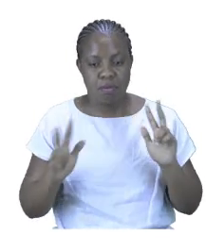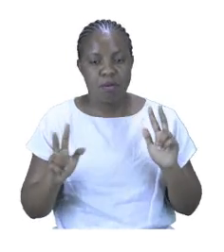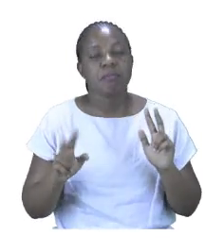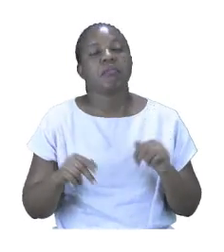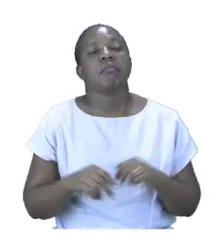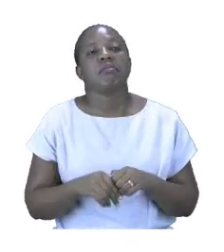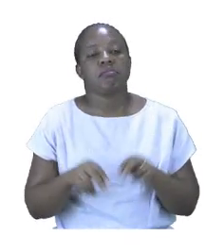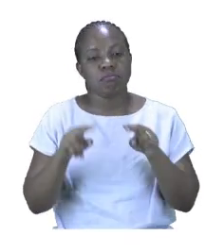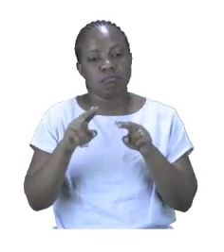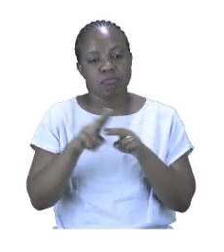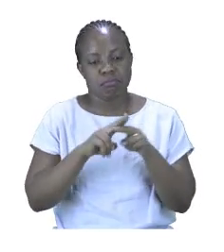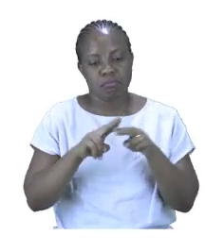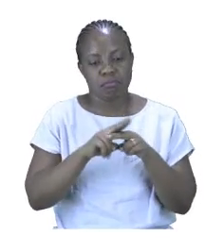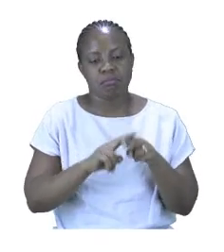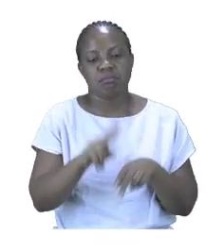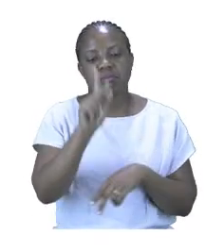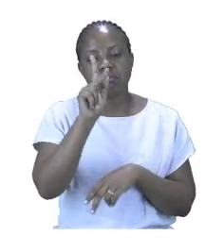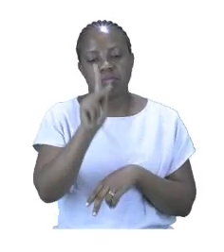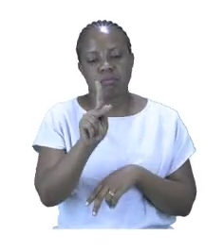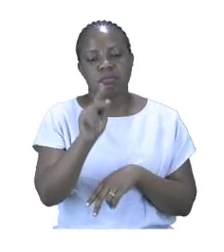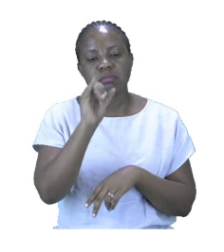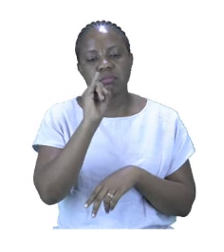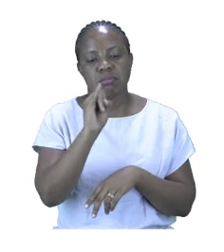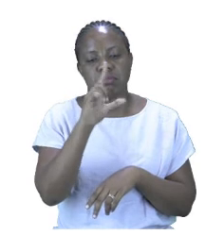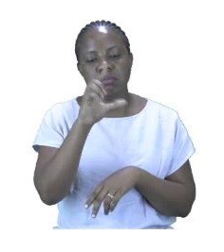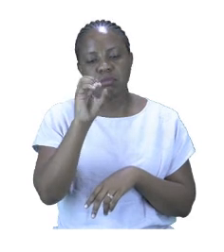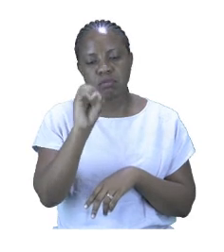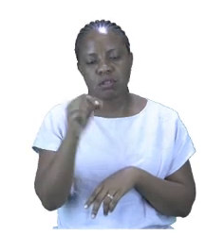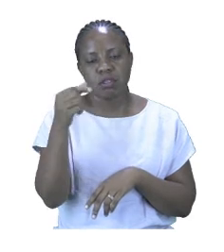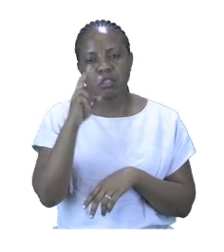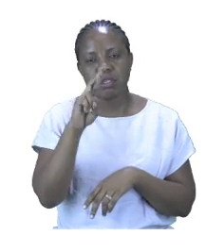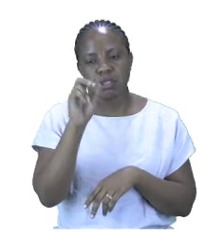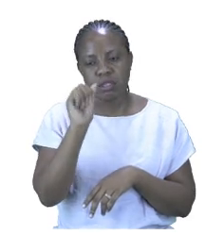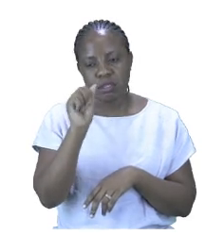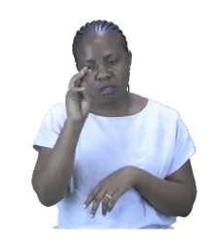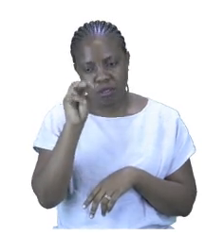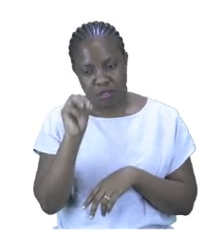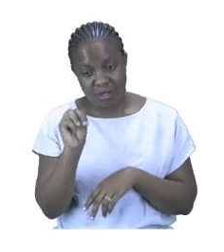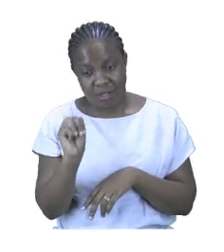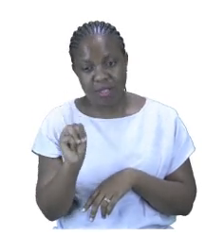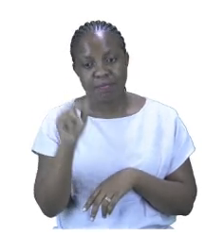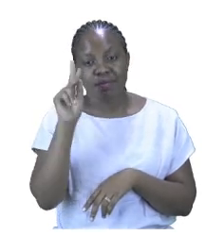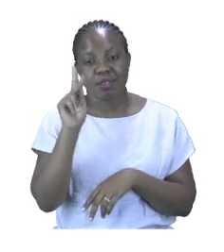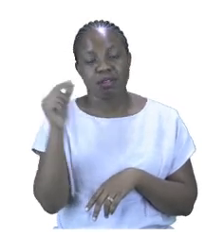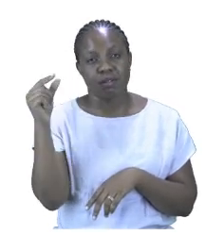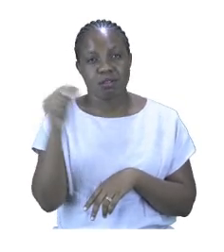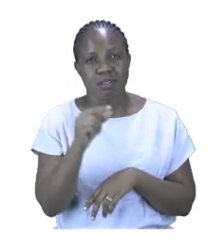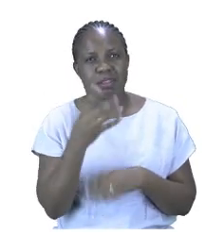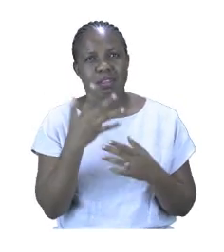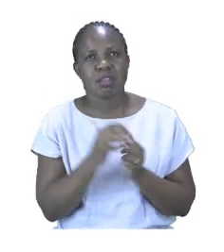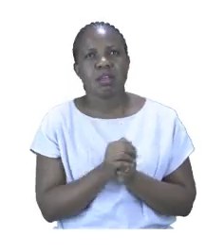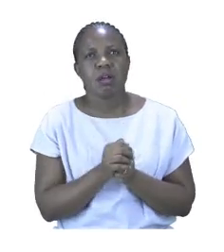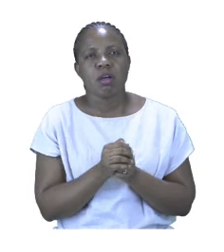idea. A cup of popcorn, will it be grams or